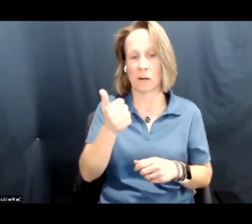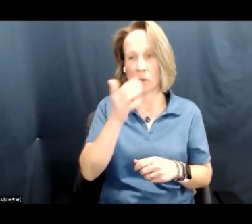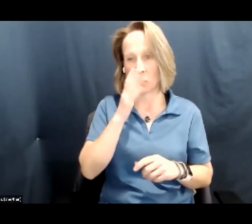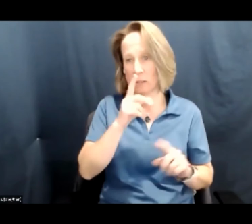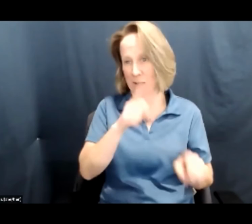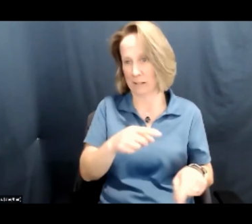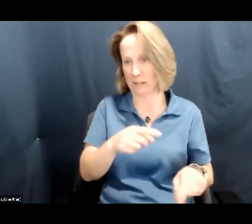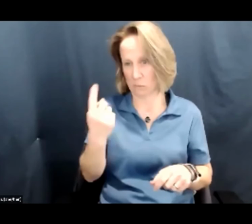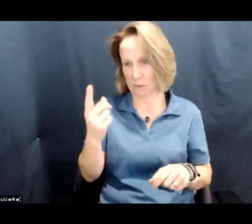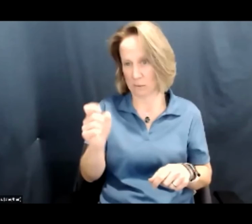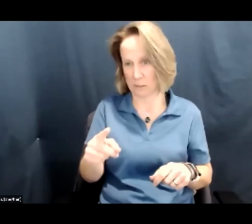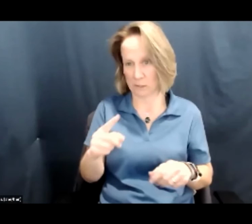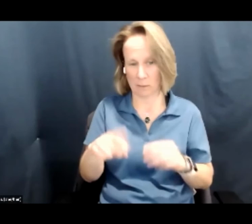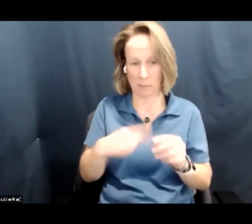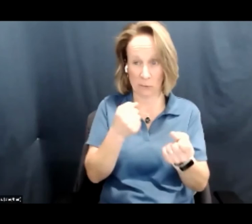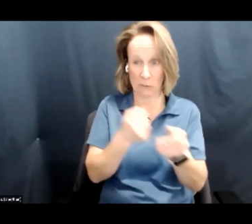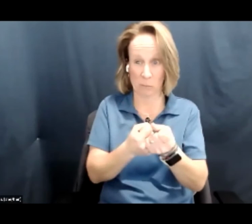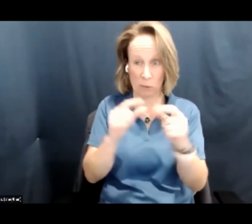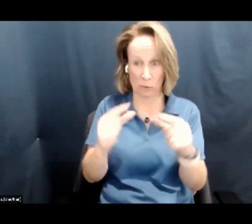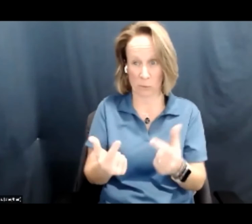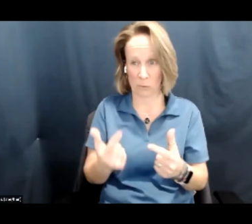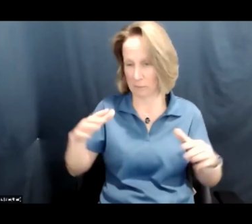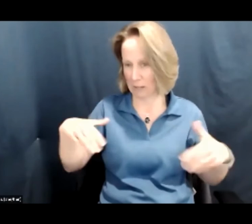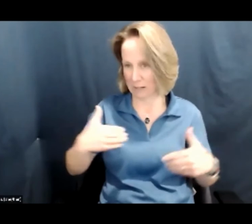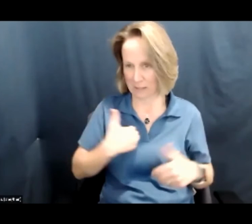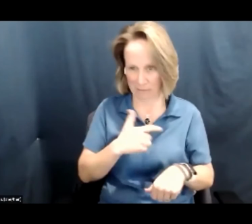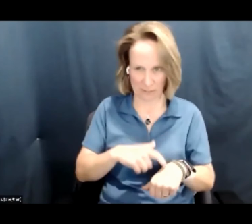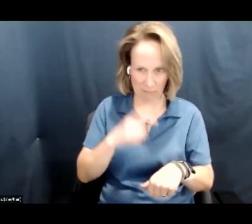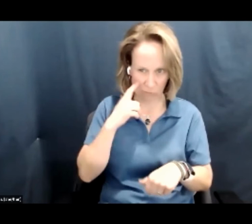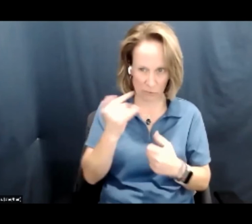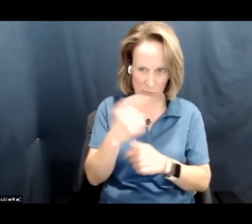about the support group that we didn't have time for today.